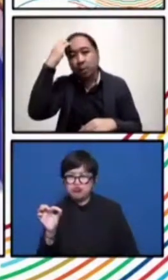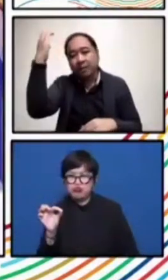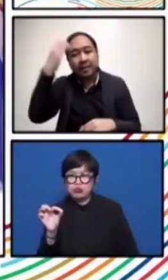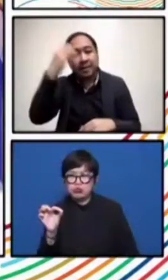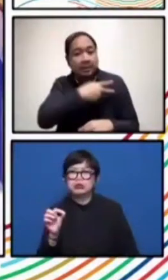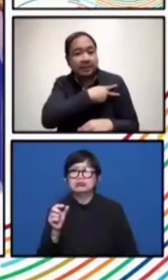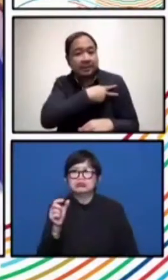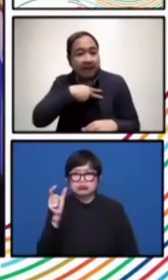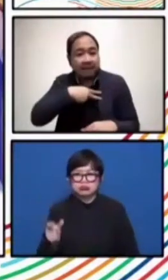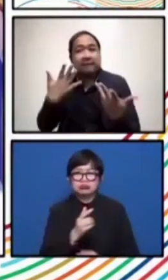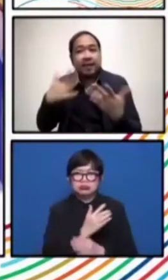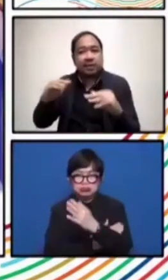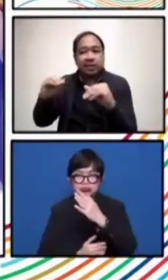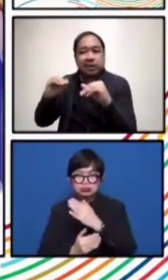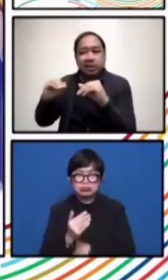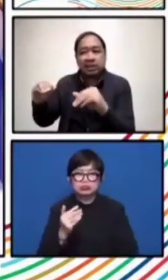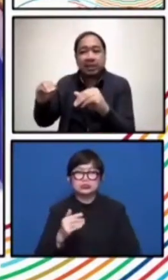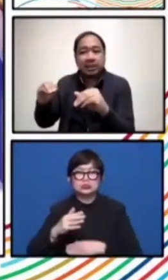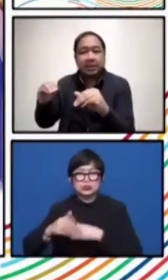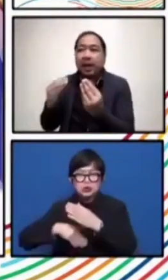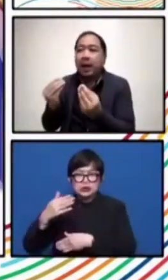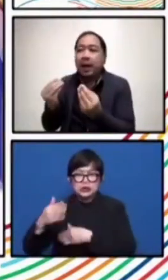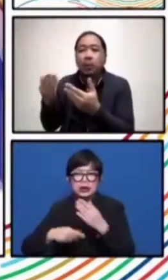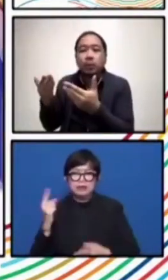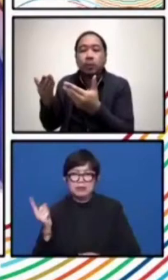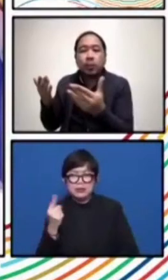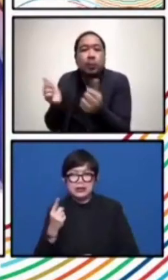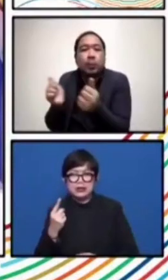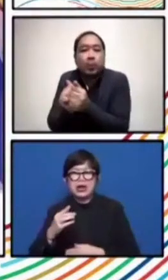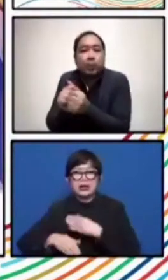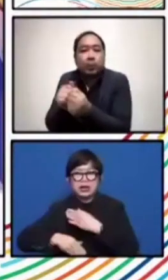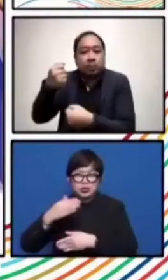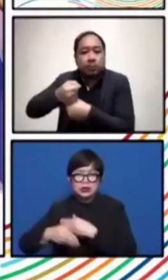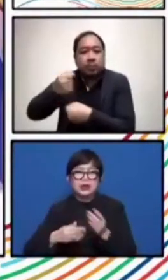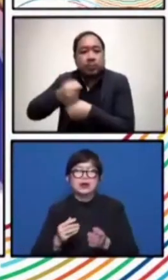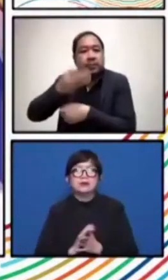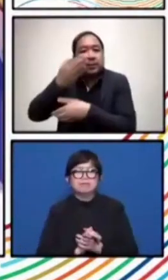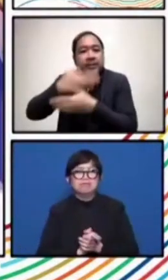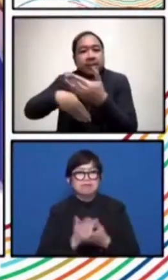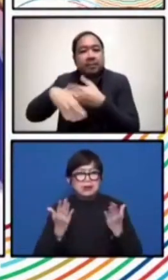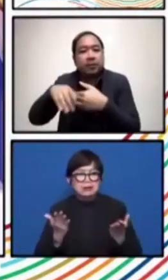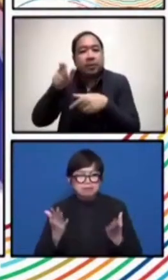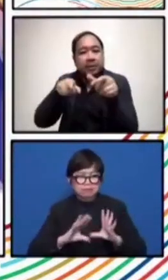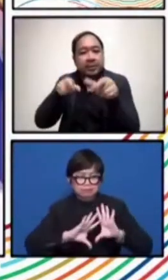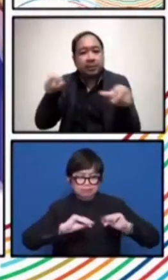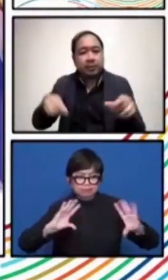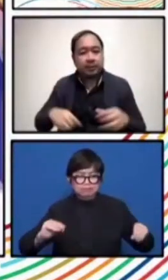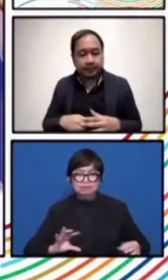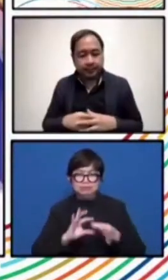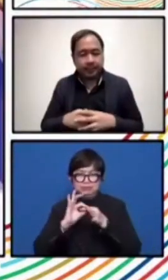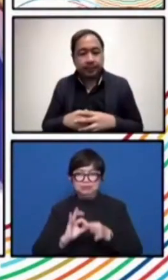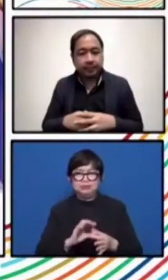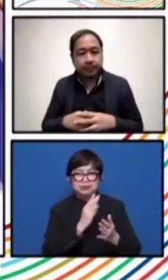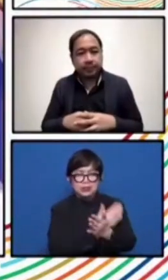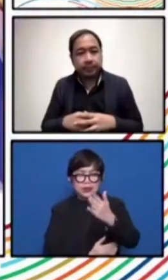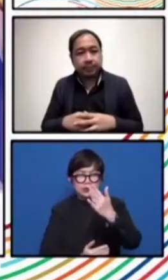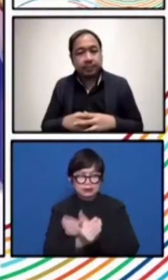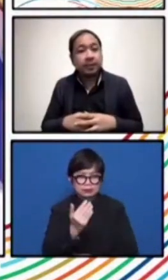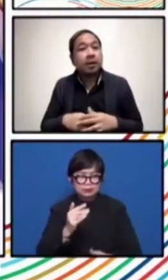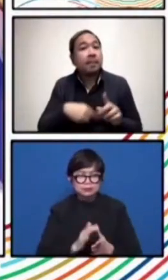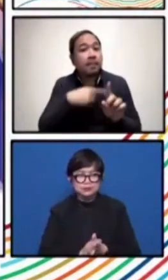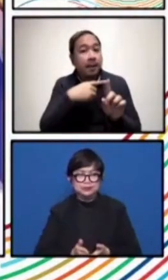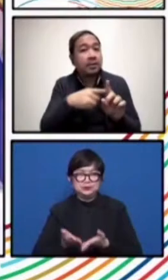persons with disabilities um we've also managed to allocate a quota for